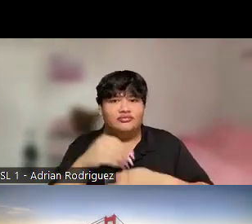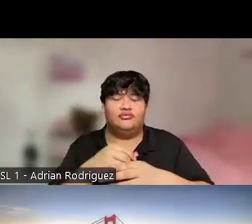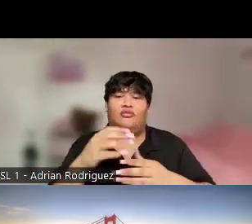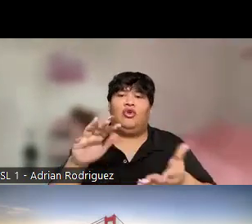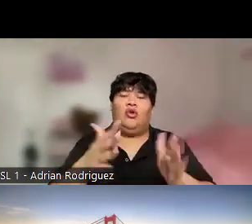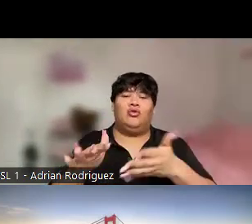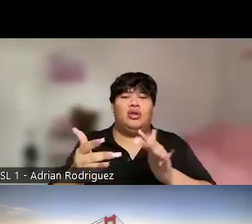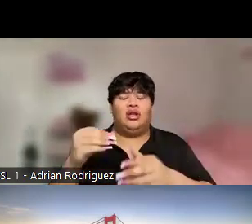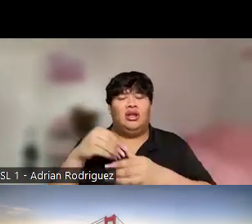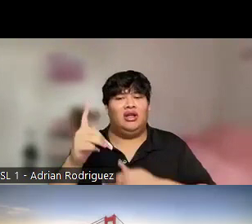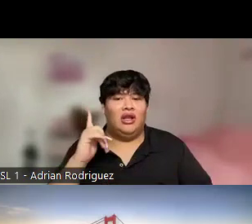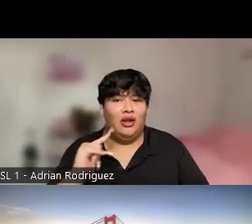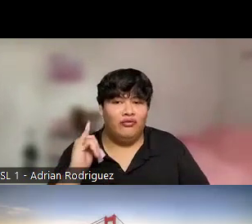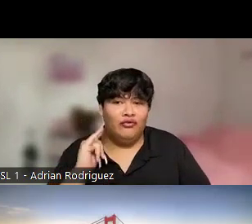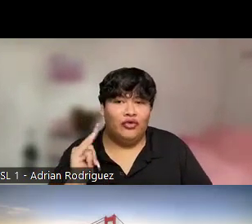in California.